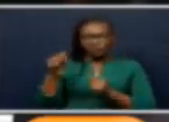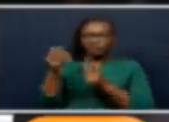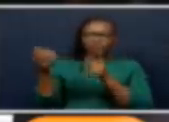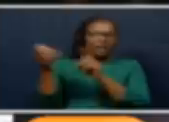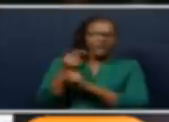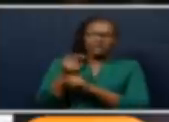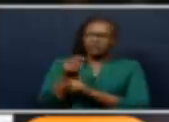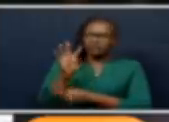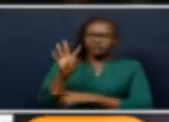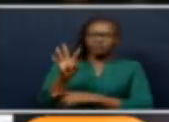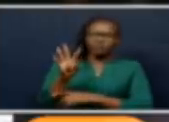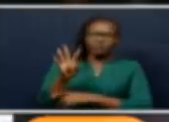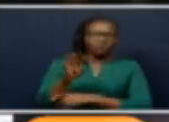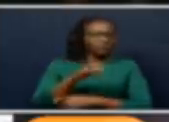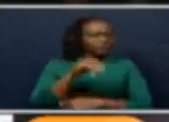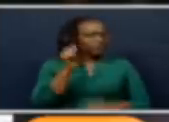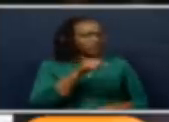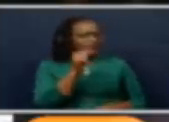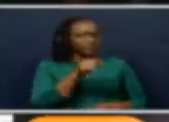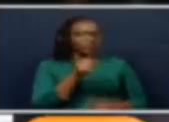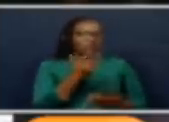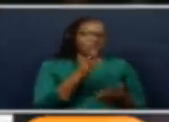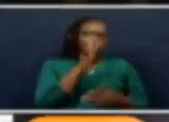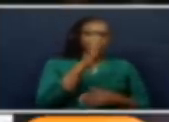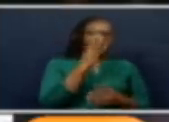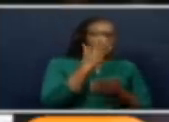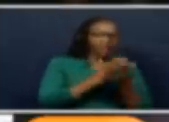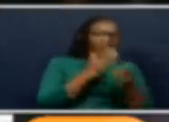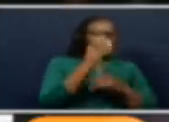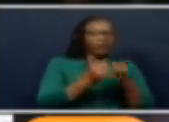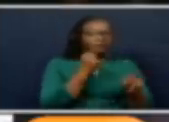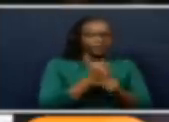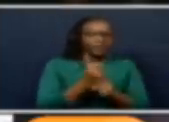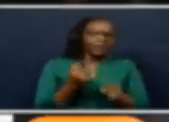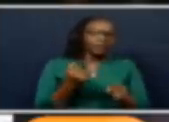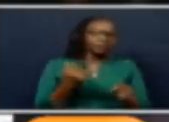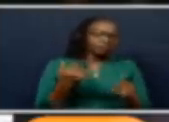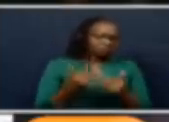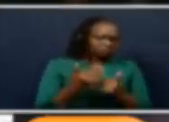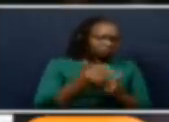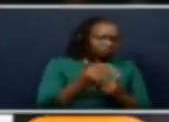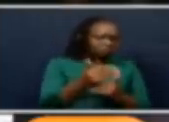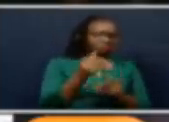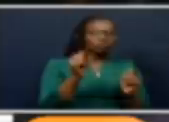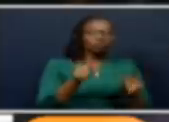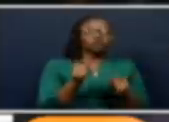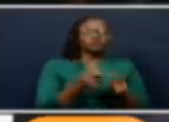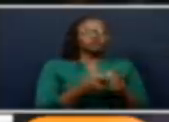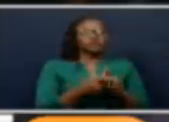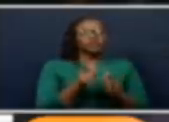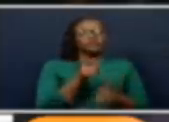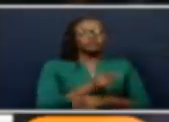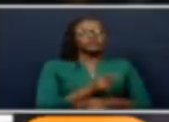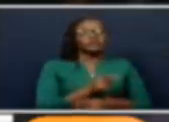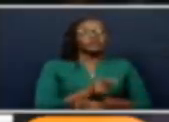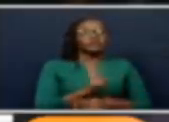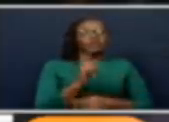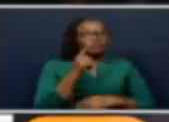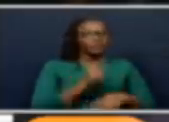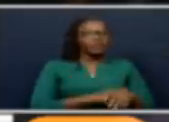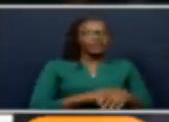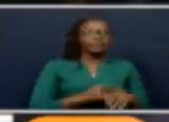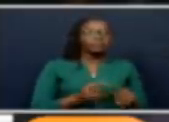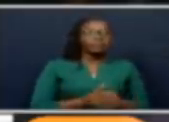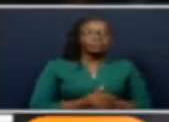about four and a half years. This is what he would have started with when he came to power. Yeah, the first time. First time.